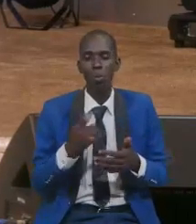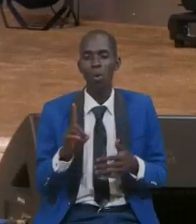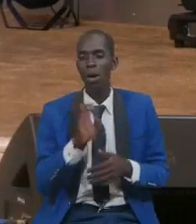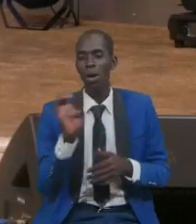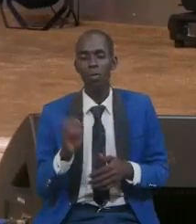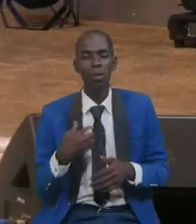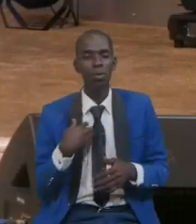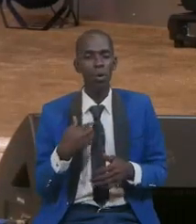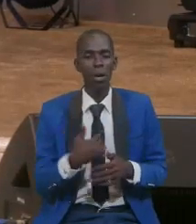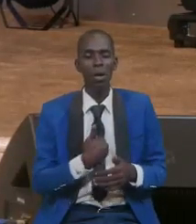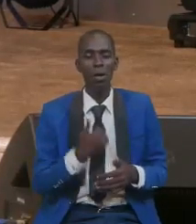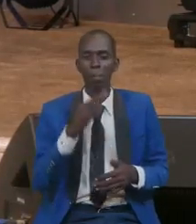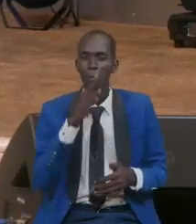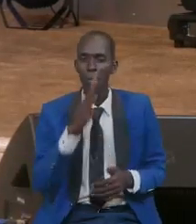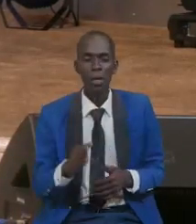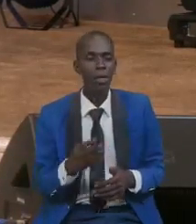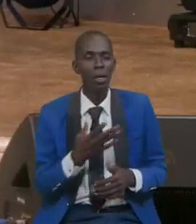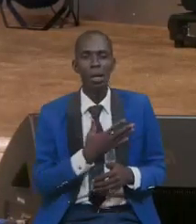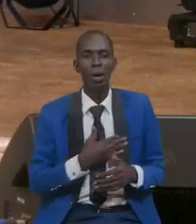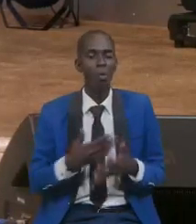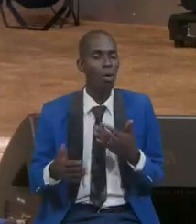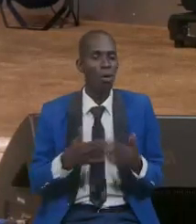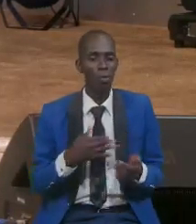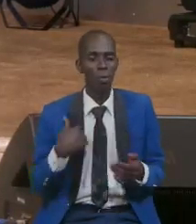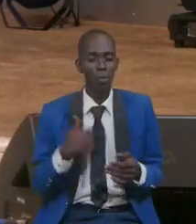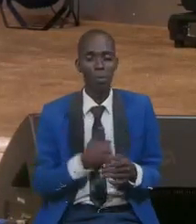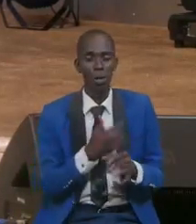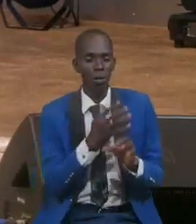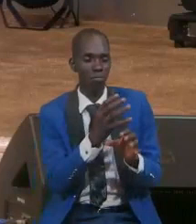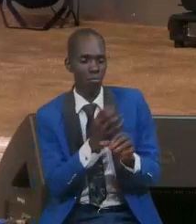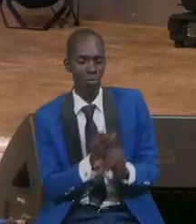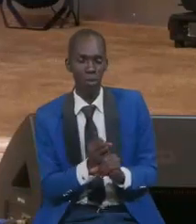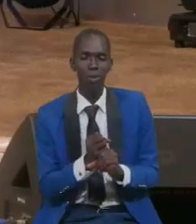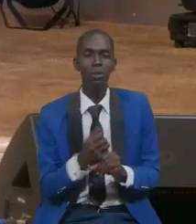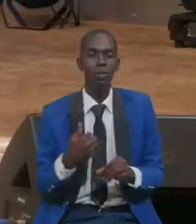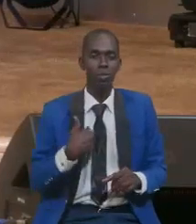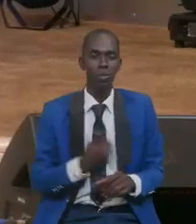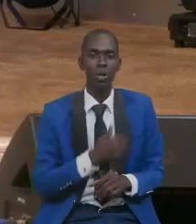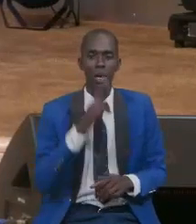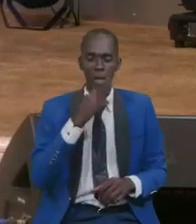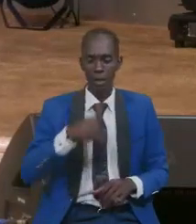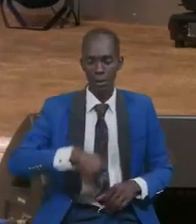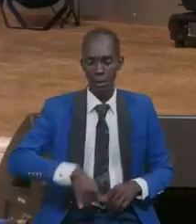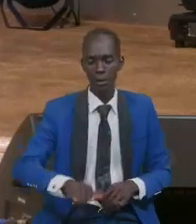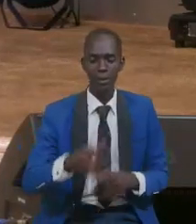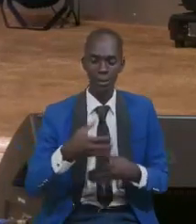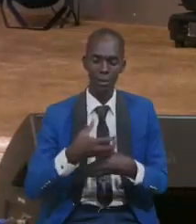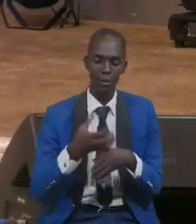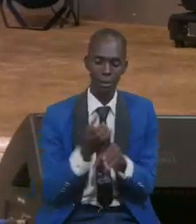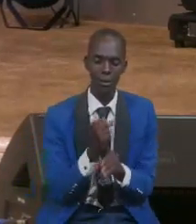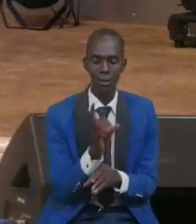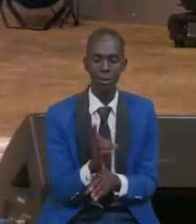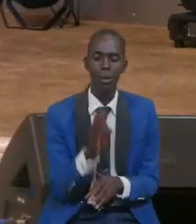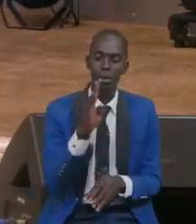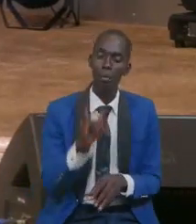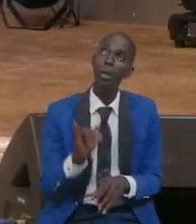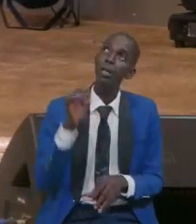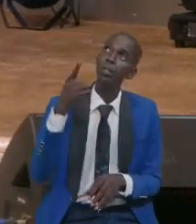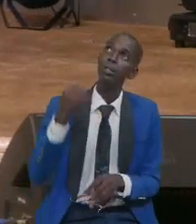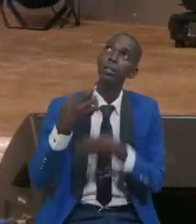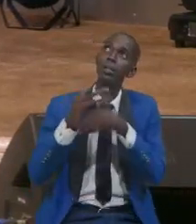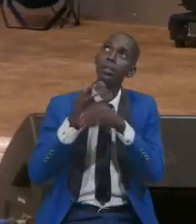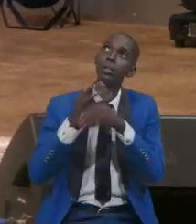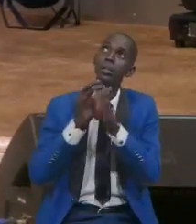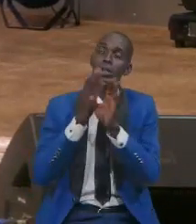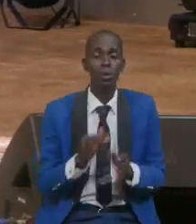and whatever we possess, we're still created. He created us, and therefore we have no reason